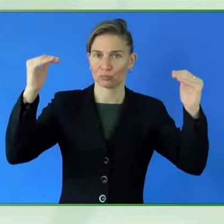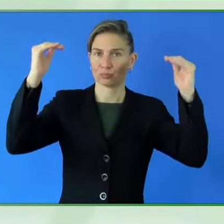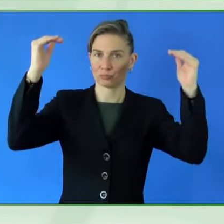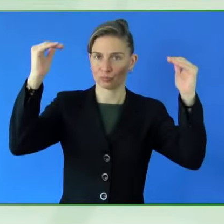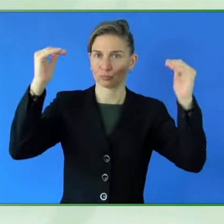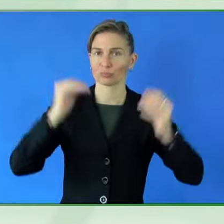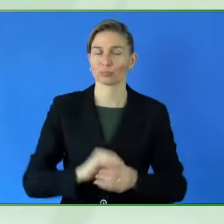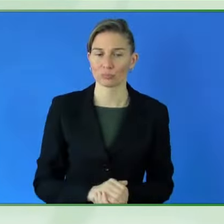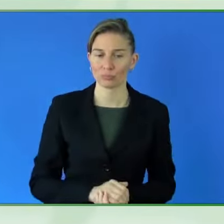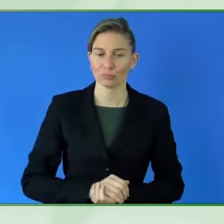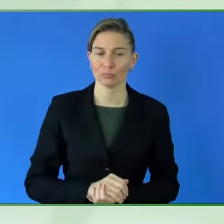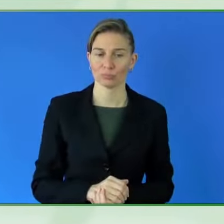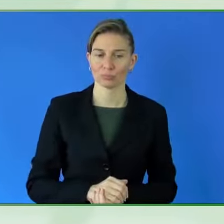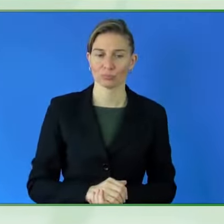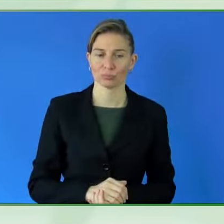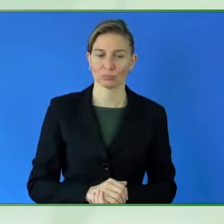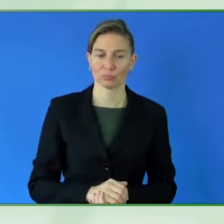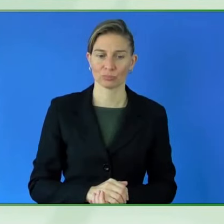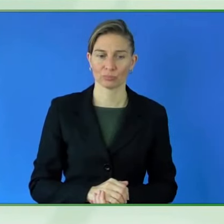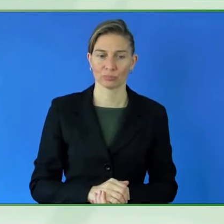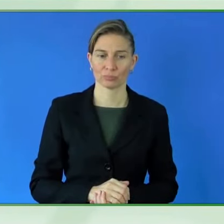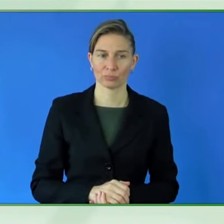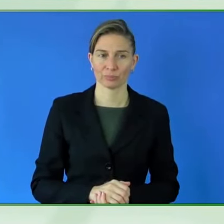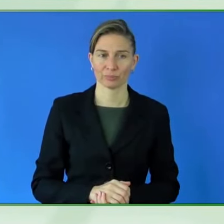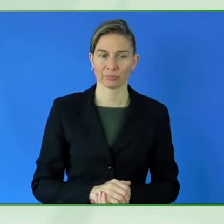standardization. Next slide, please.